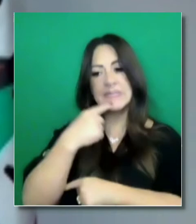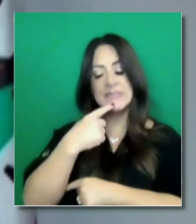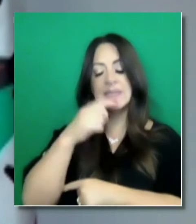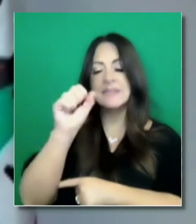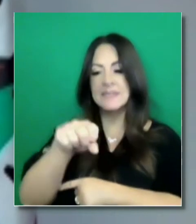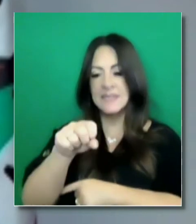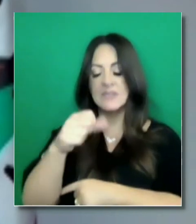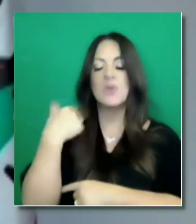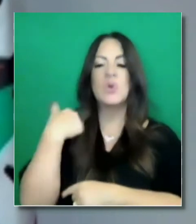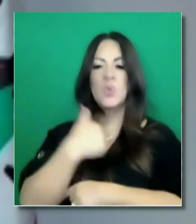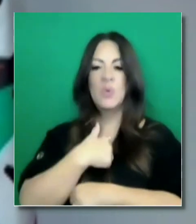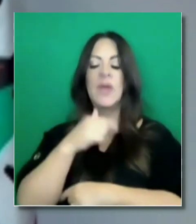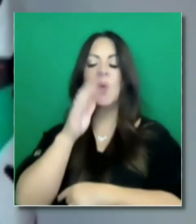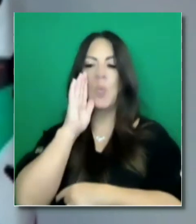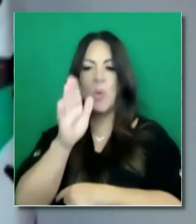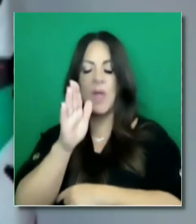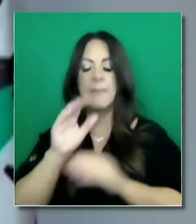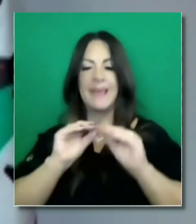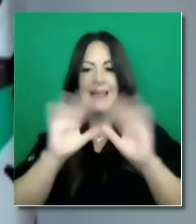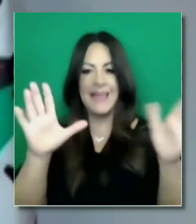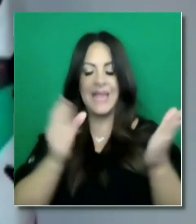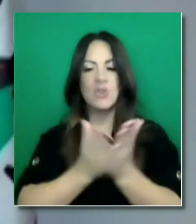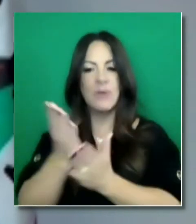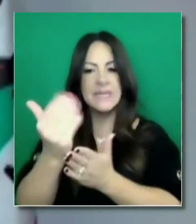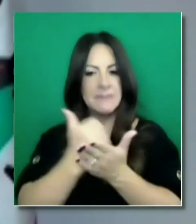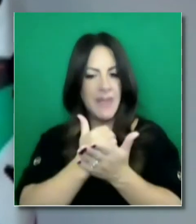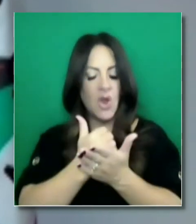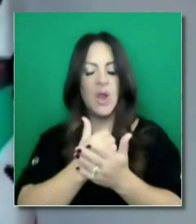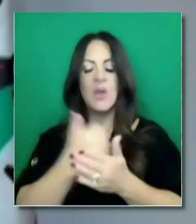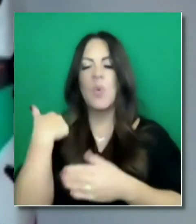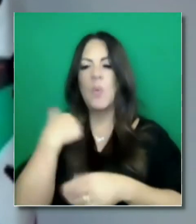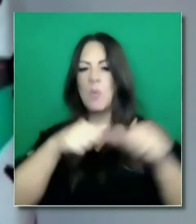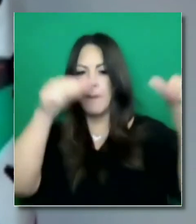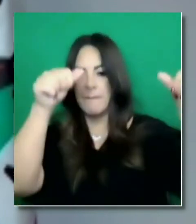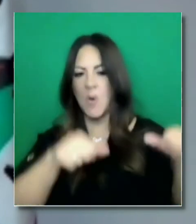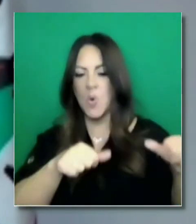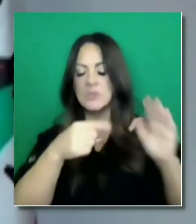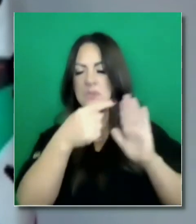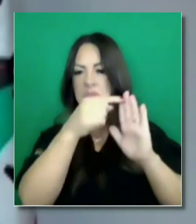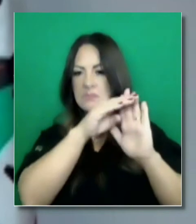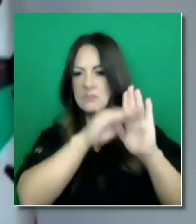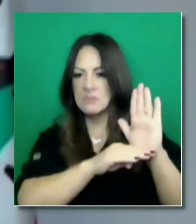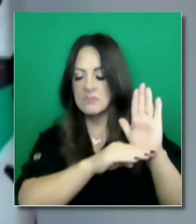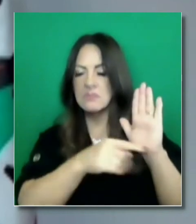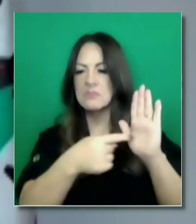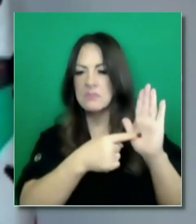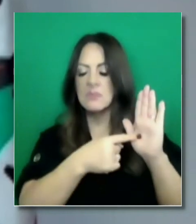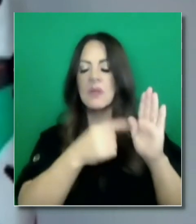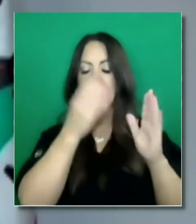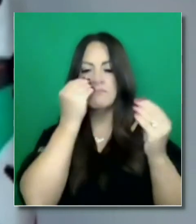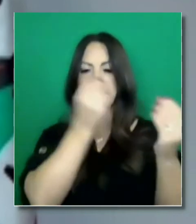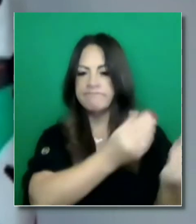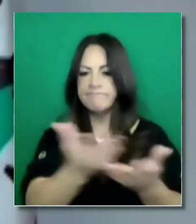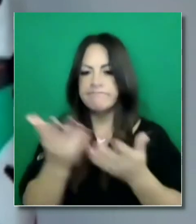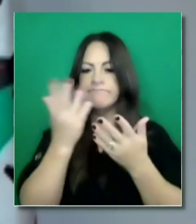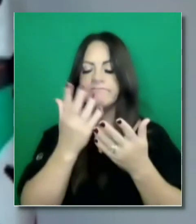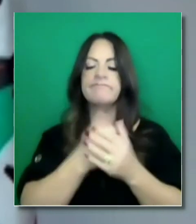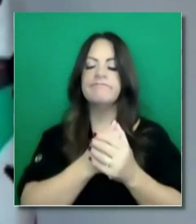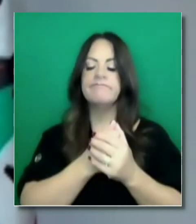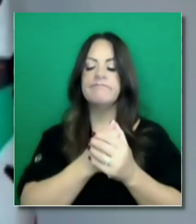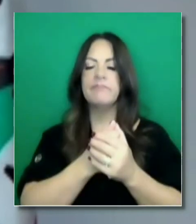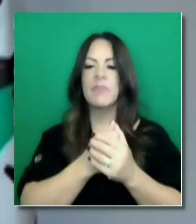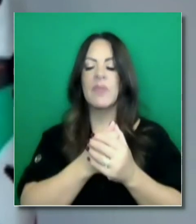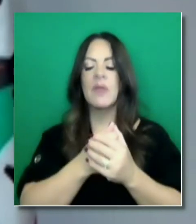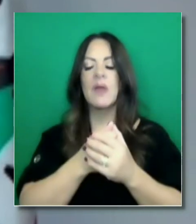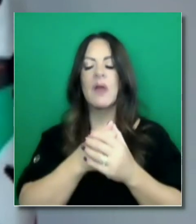a package that's transparent, clear, working with our local partners. Already there's been some conversations with local